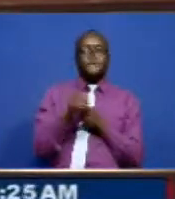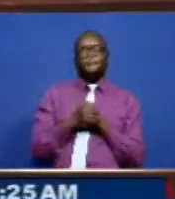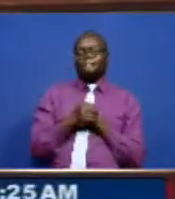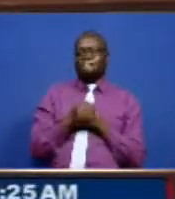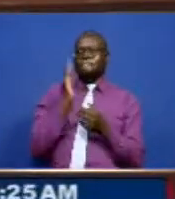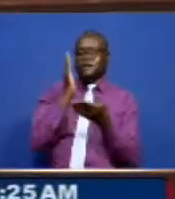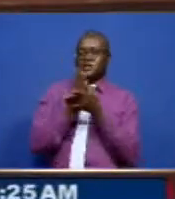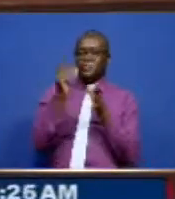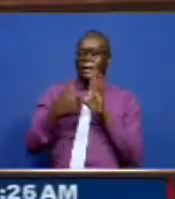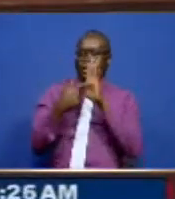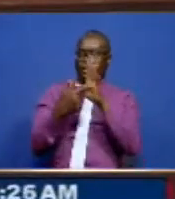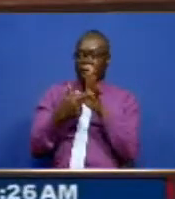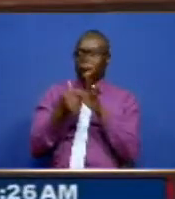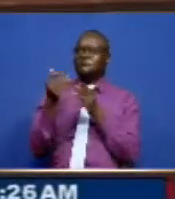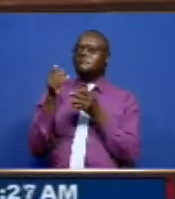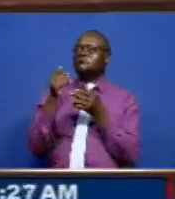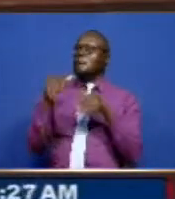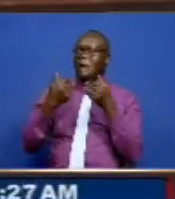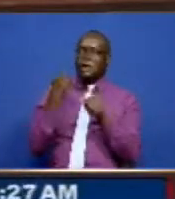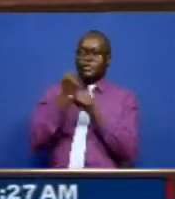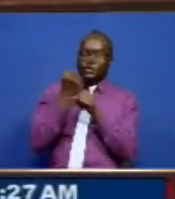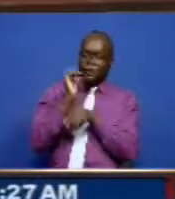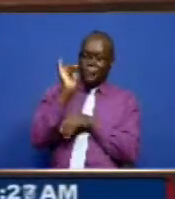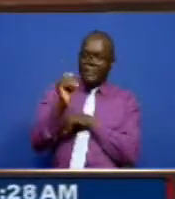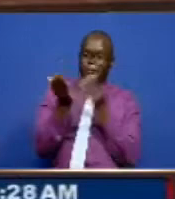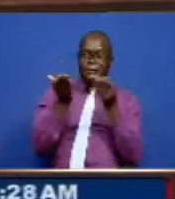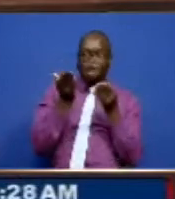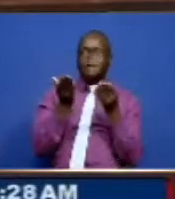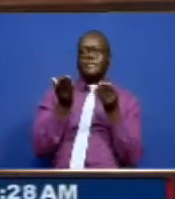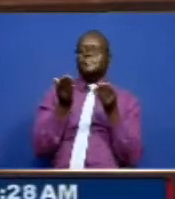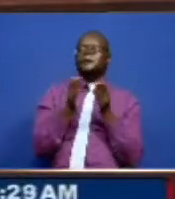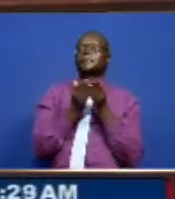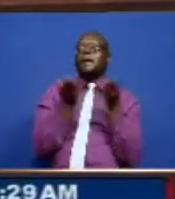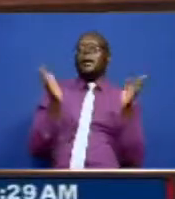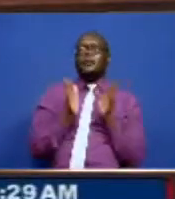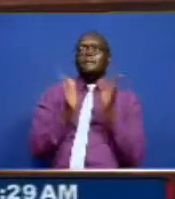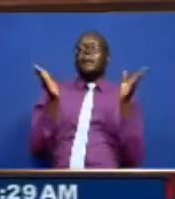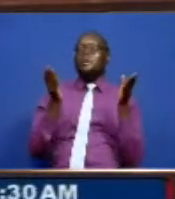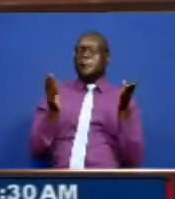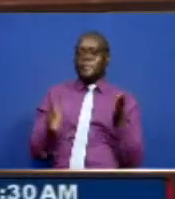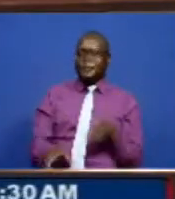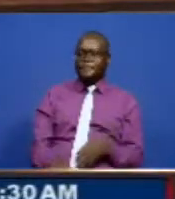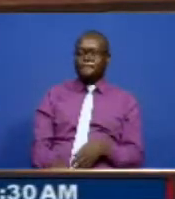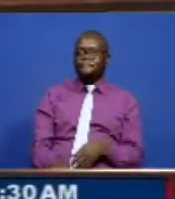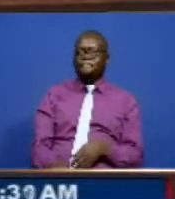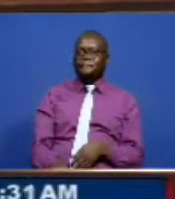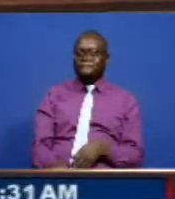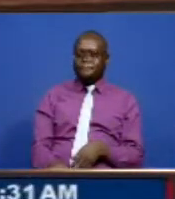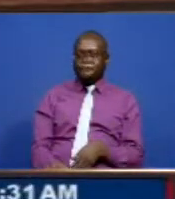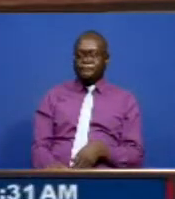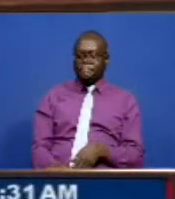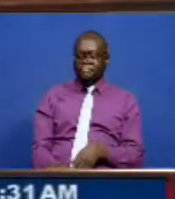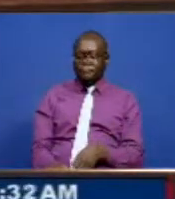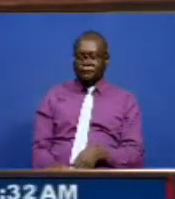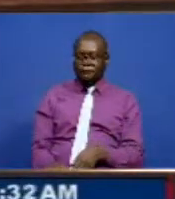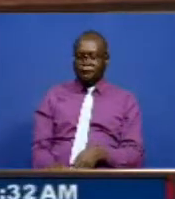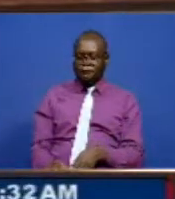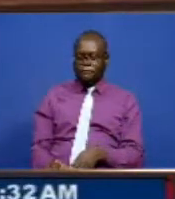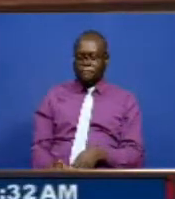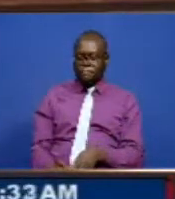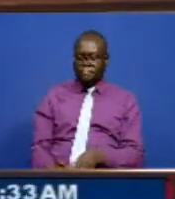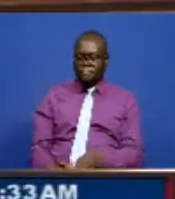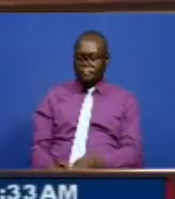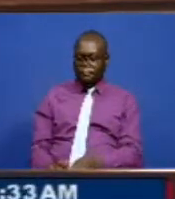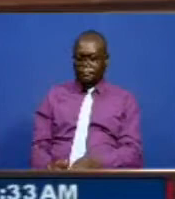clearly stipulates the procedure to procure goods and services by any public entity, the Governor violated the Act on the following